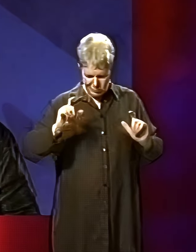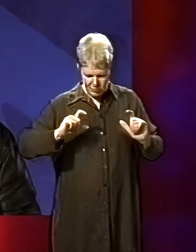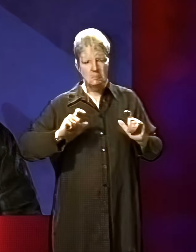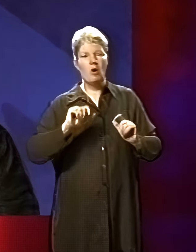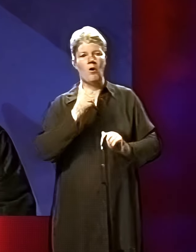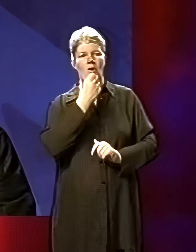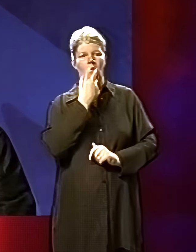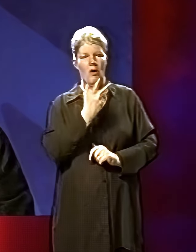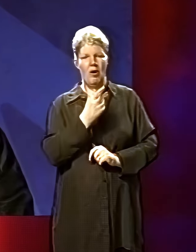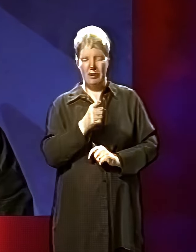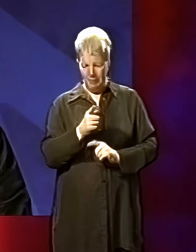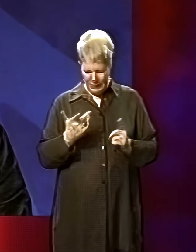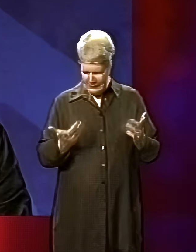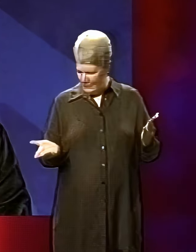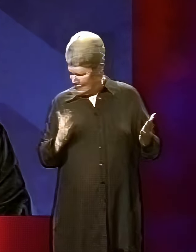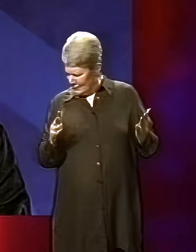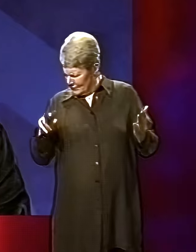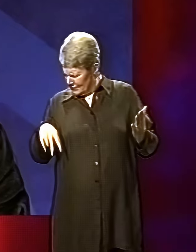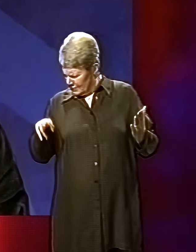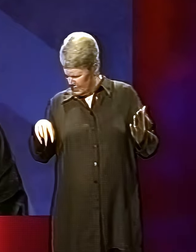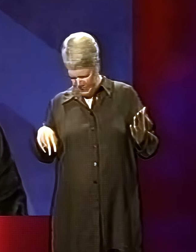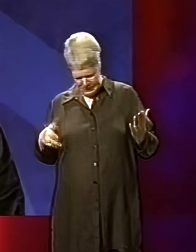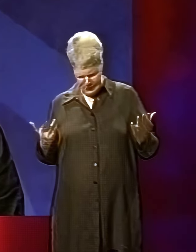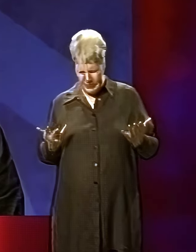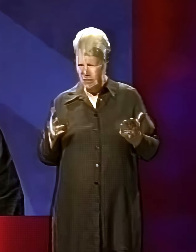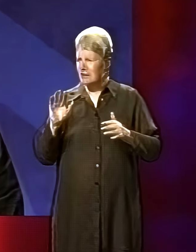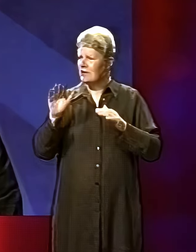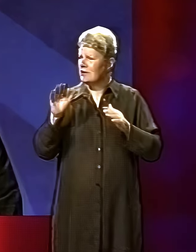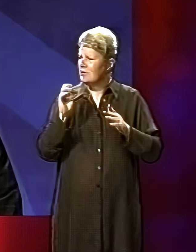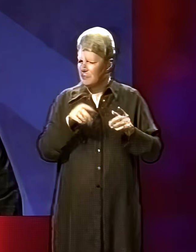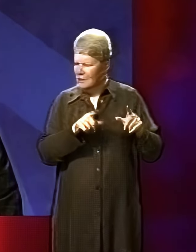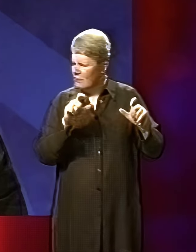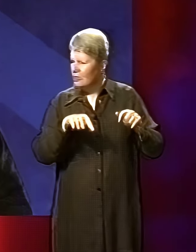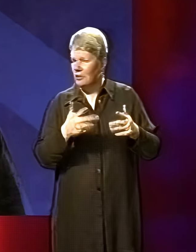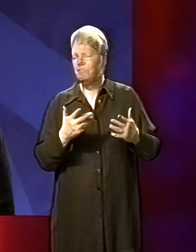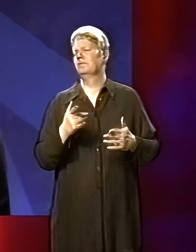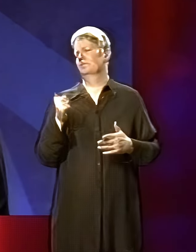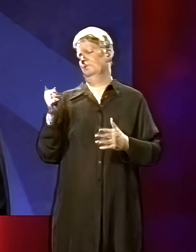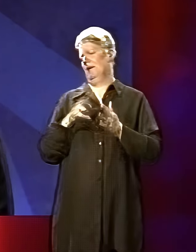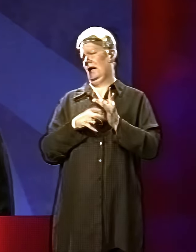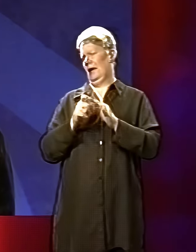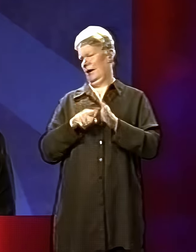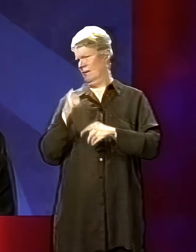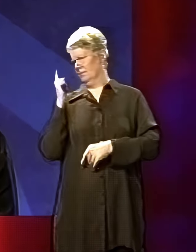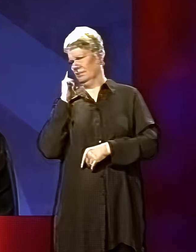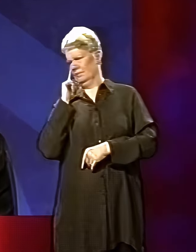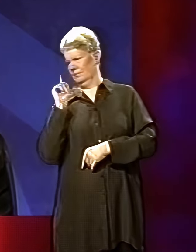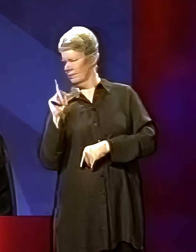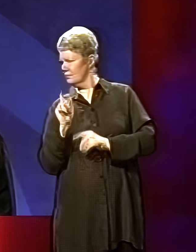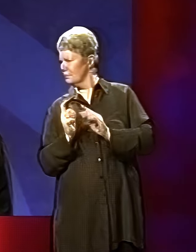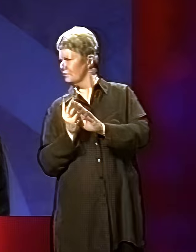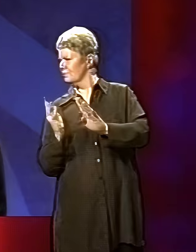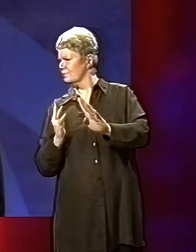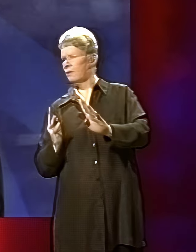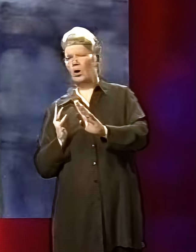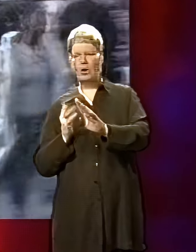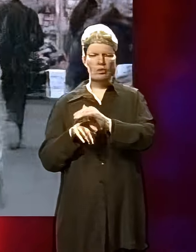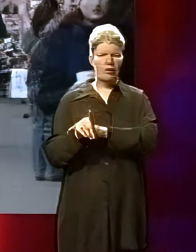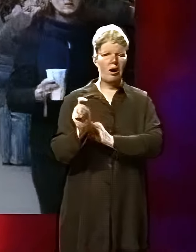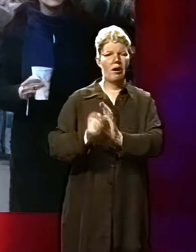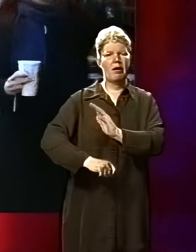is, you couldn't find it in the store when you got there. To get the picture, Nikki joined the last of the sales queues.